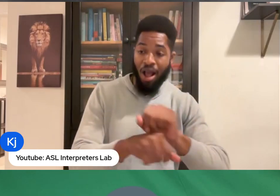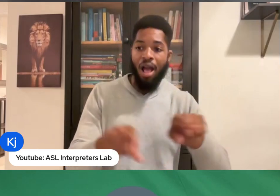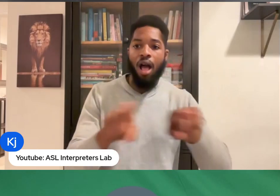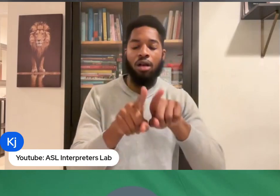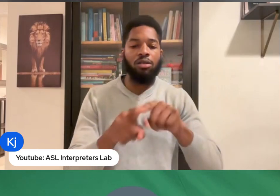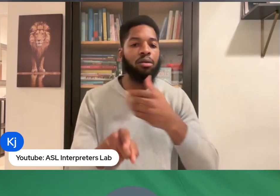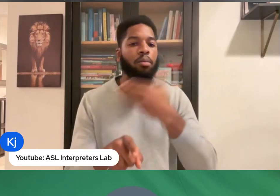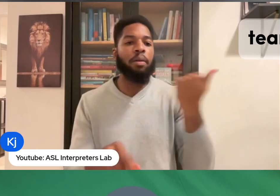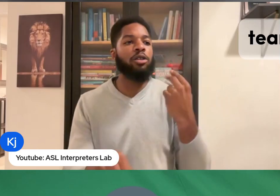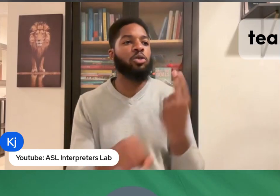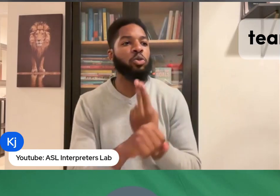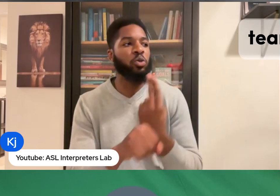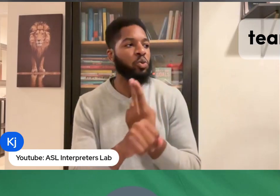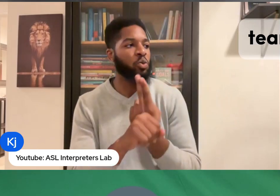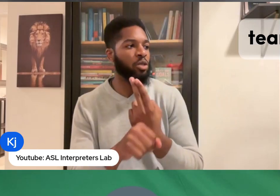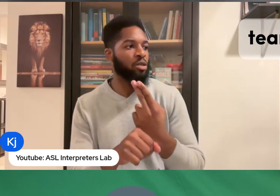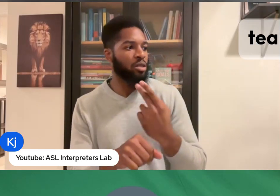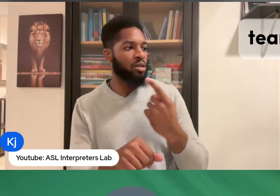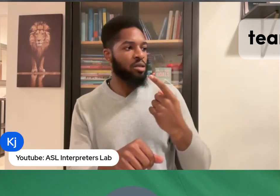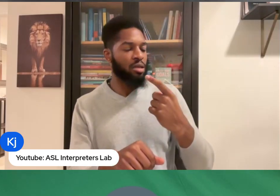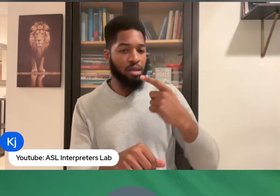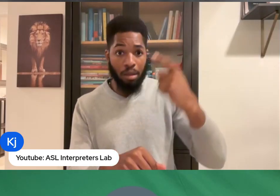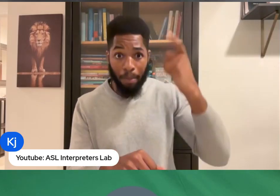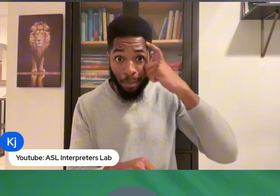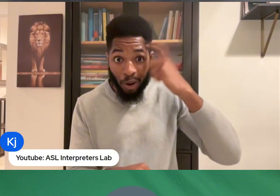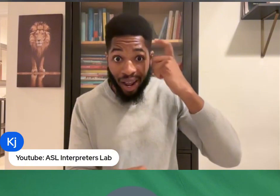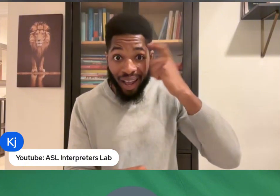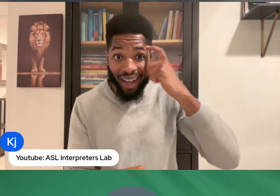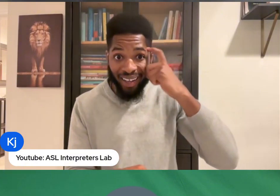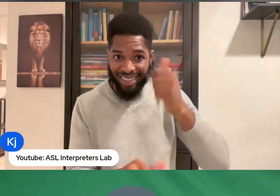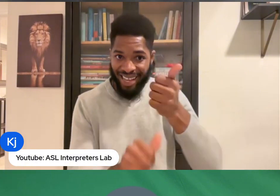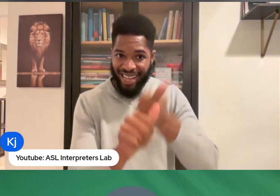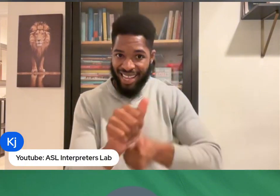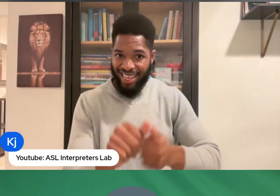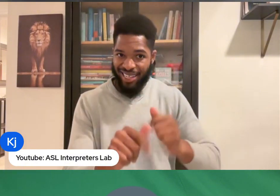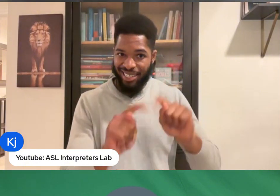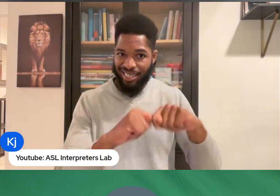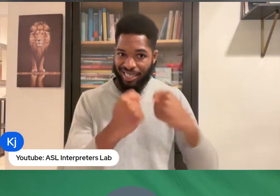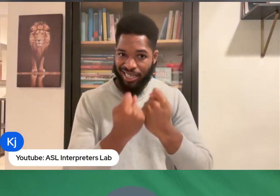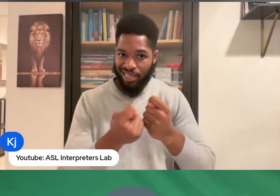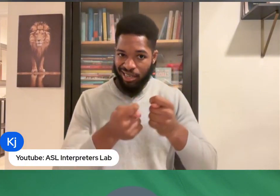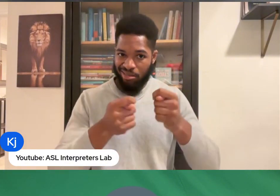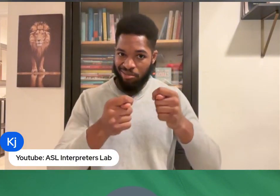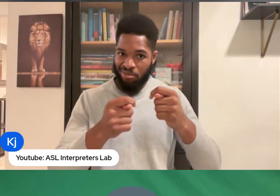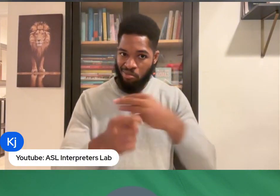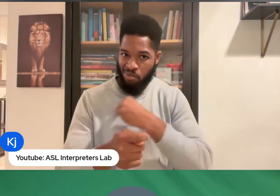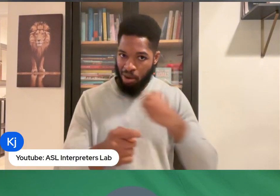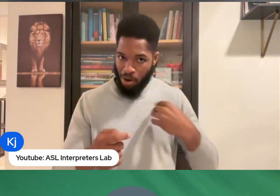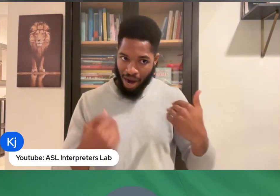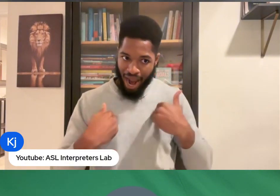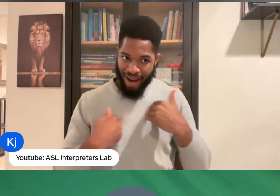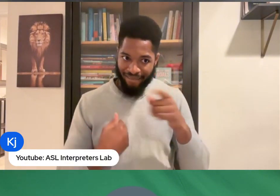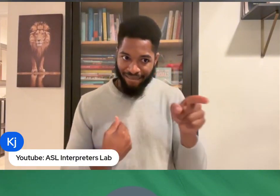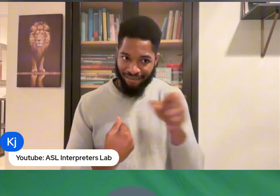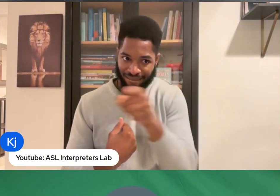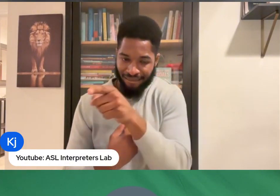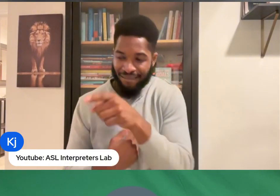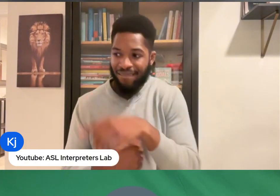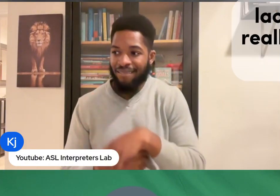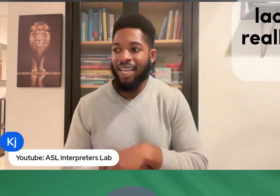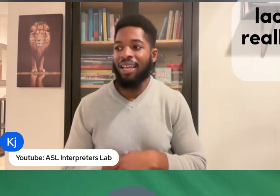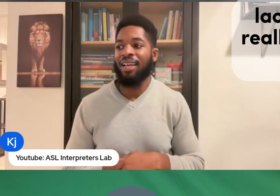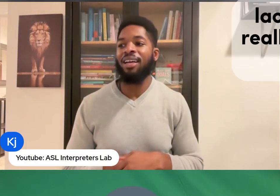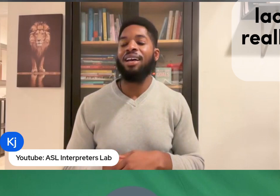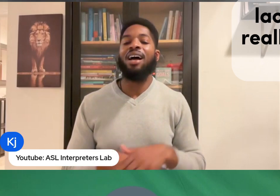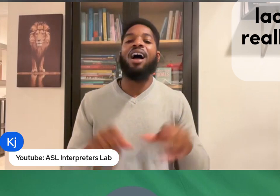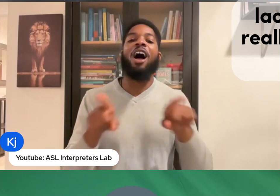that all of your team members bring to bear. And for lack of for being